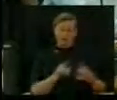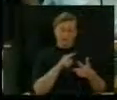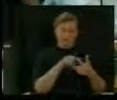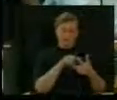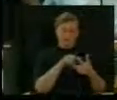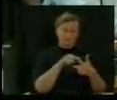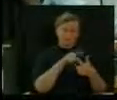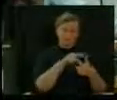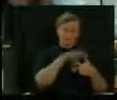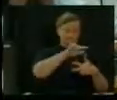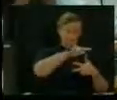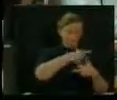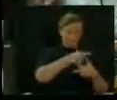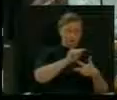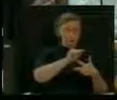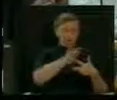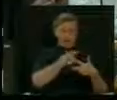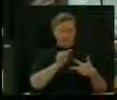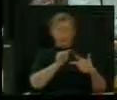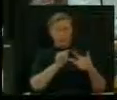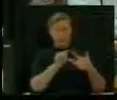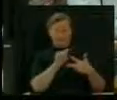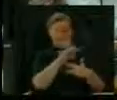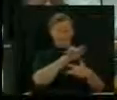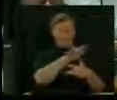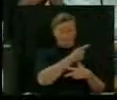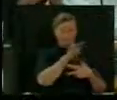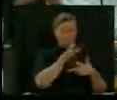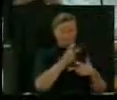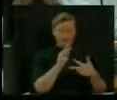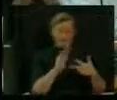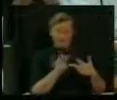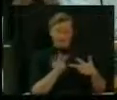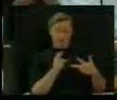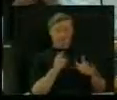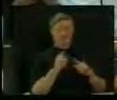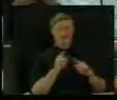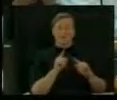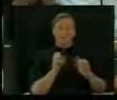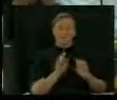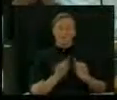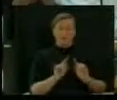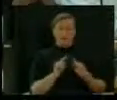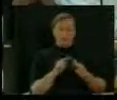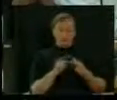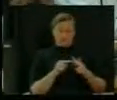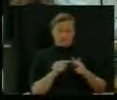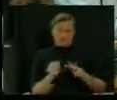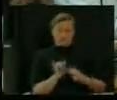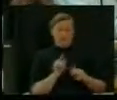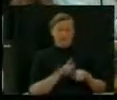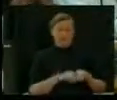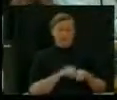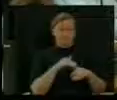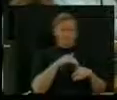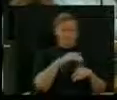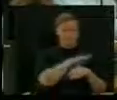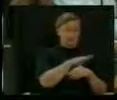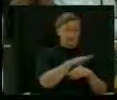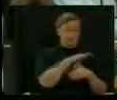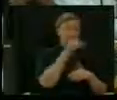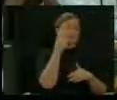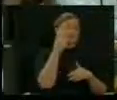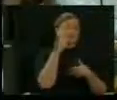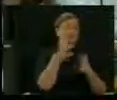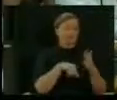time, I believe, and this is going to be when these things are back. Now, if we're going to do them one at a time and send the auto allowance down to the comptroller, and I guess that's what we're going